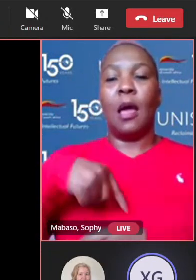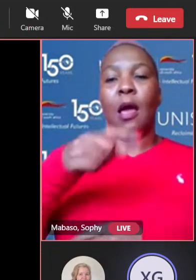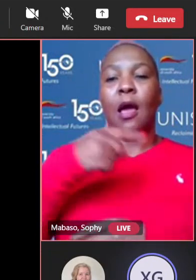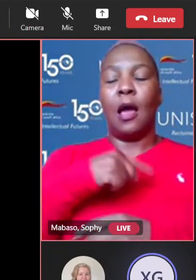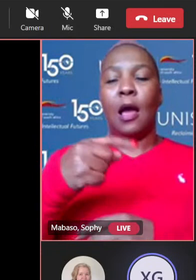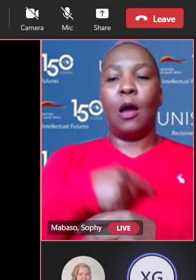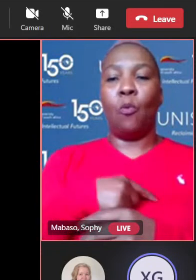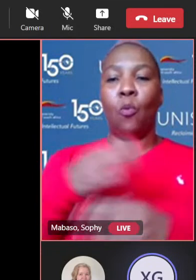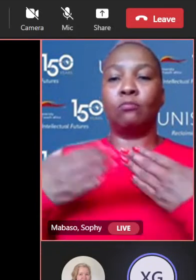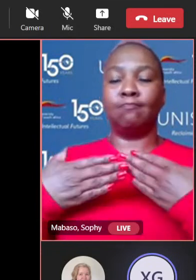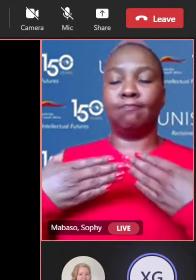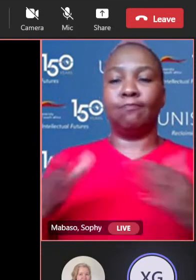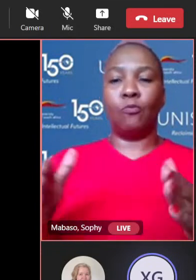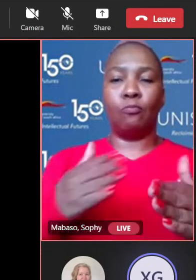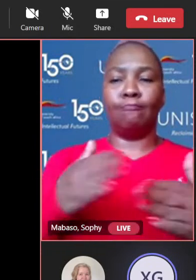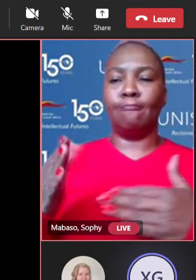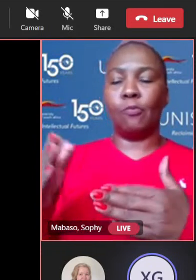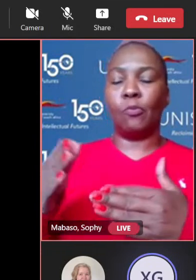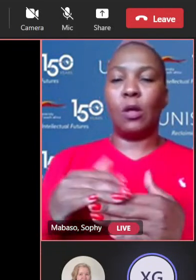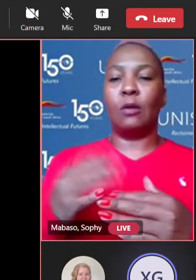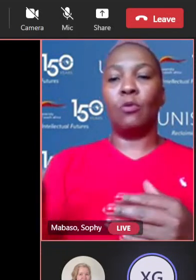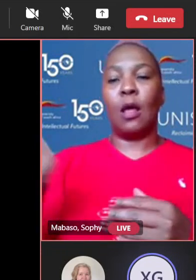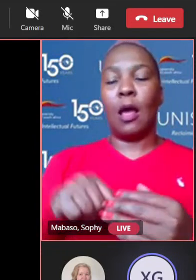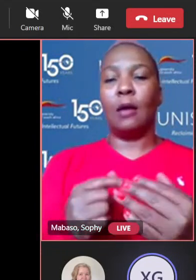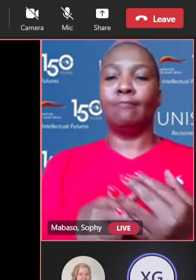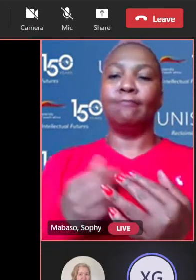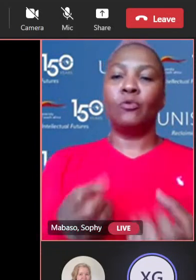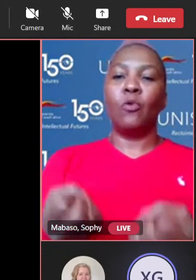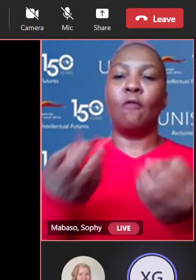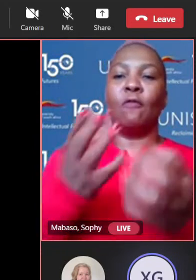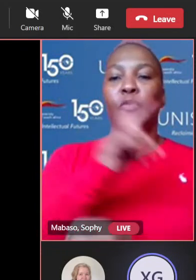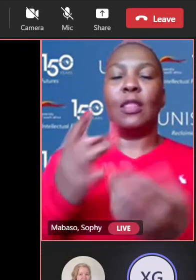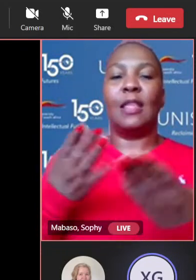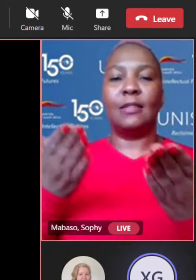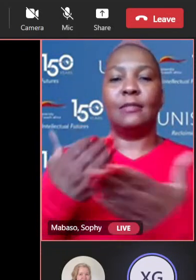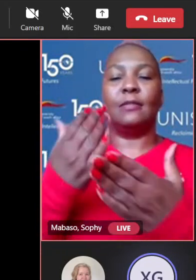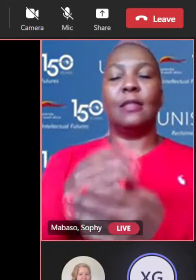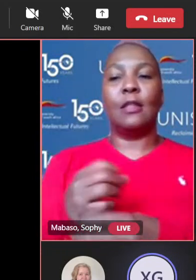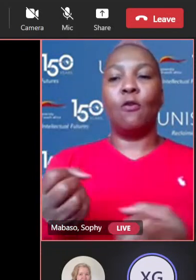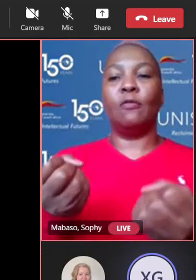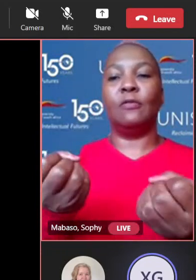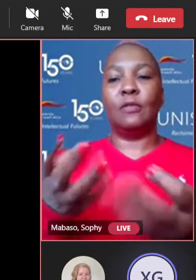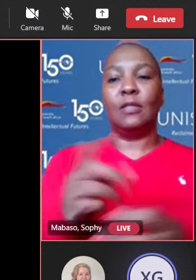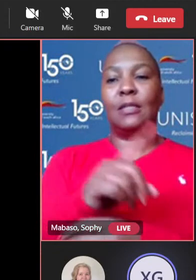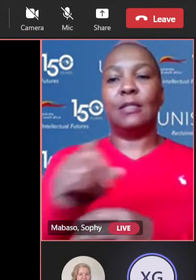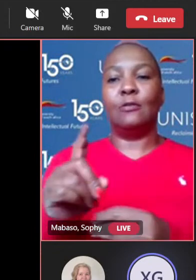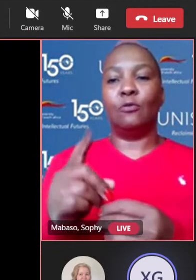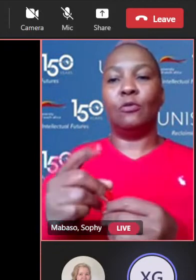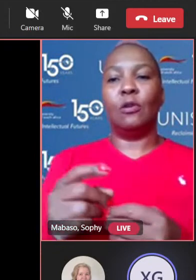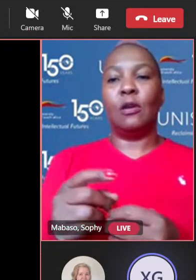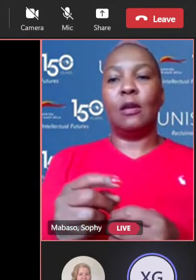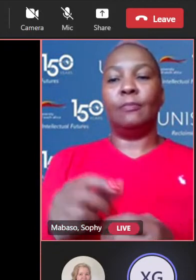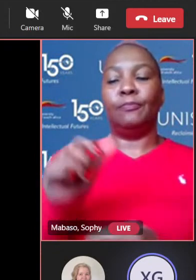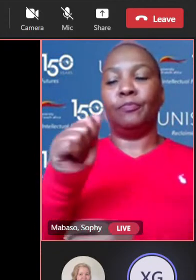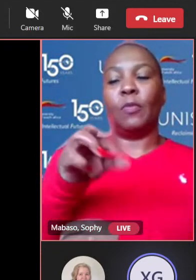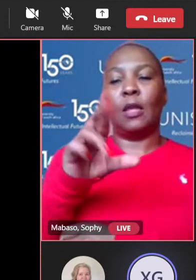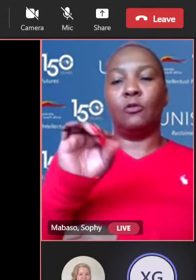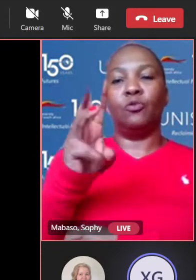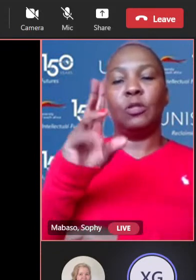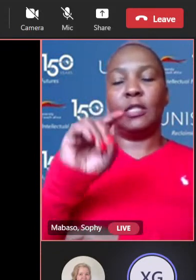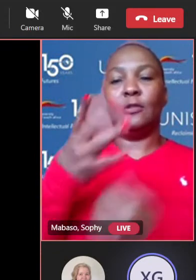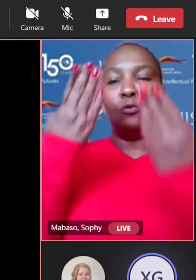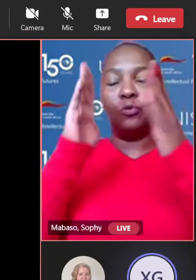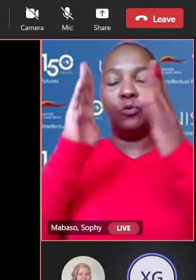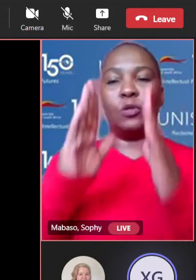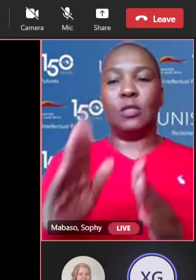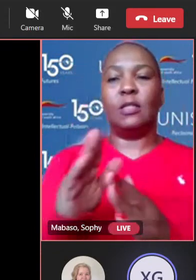to give you the service. The services that we offer to our Oxford students are access